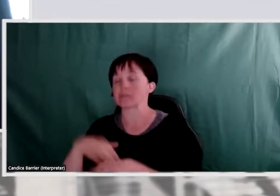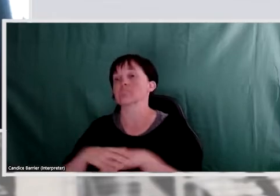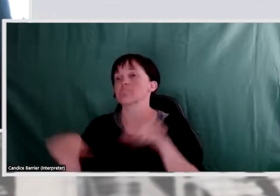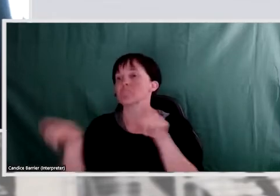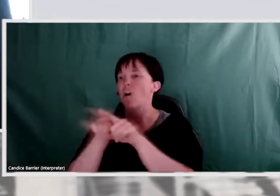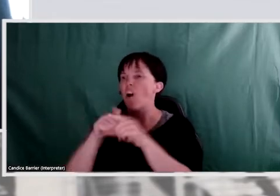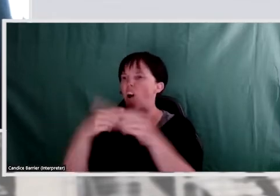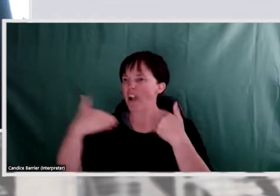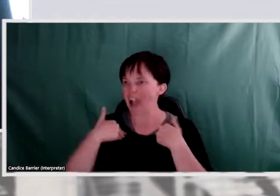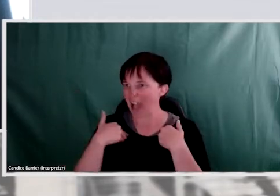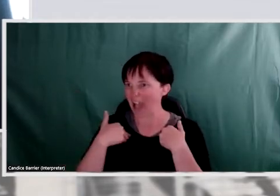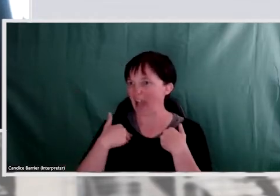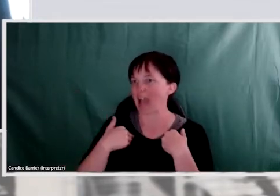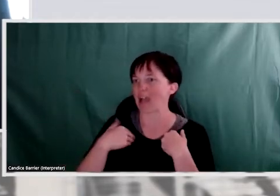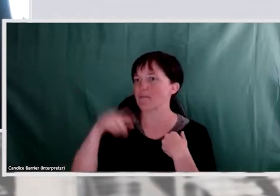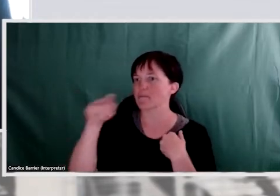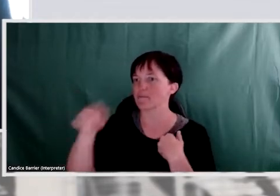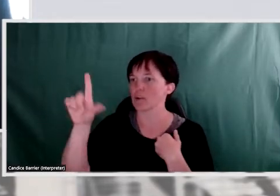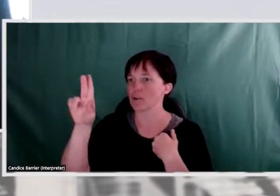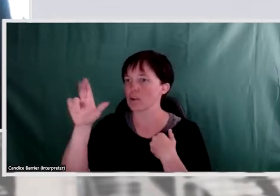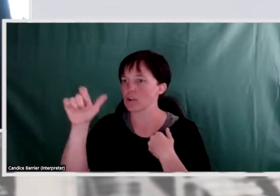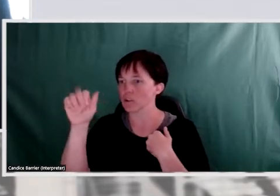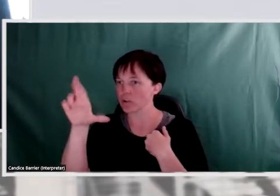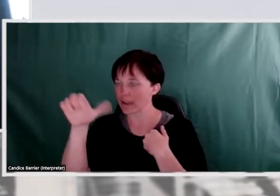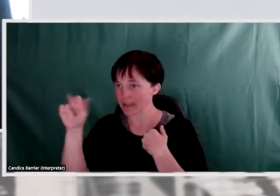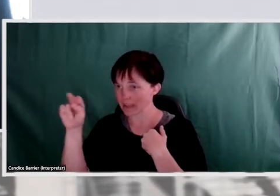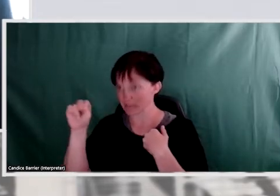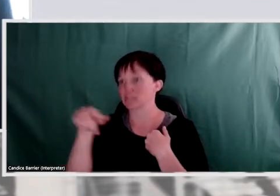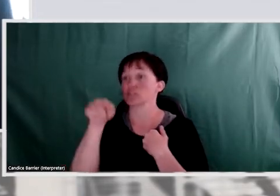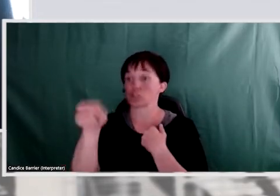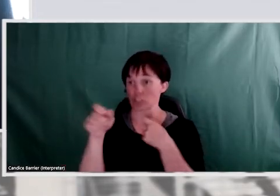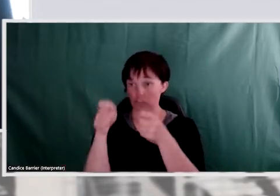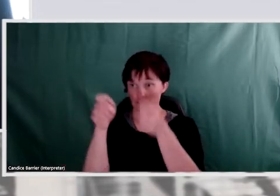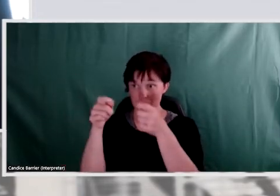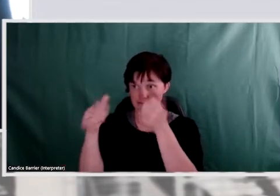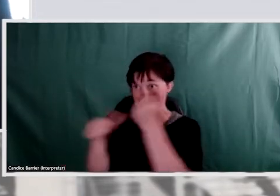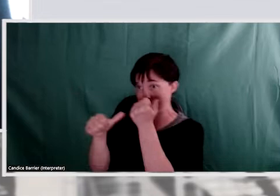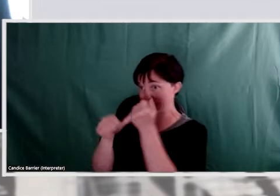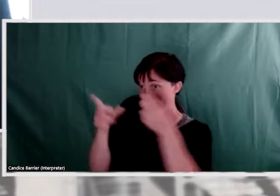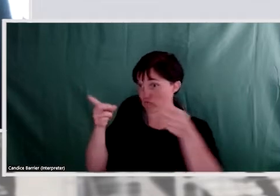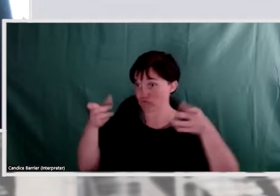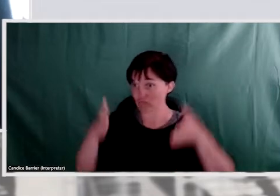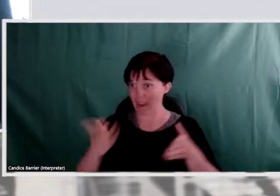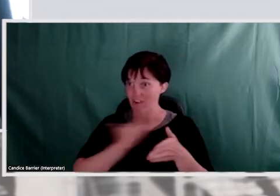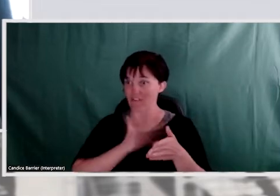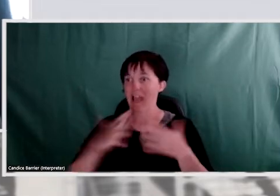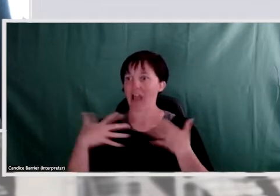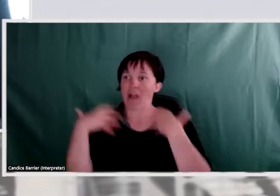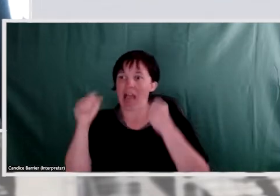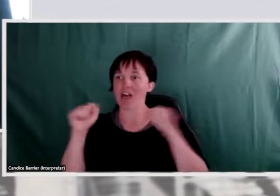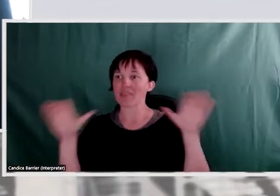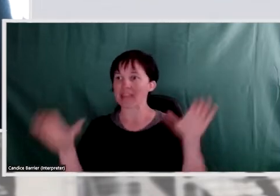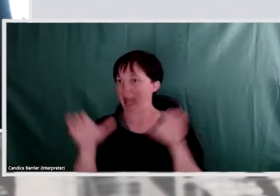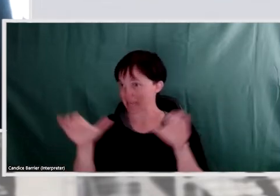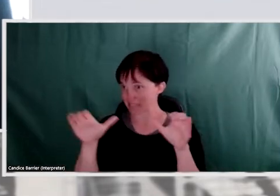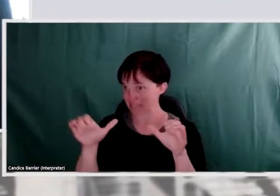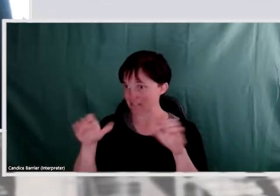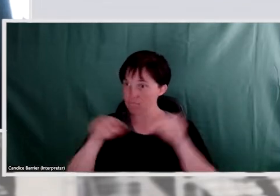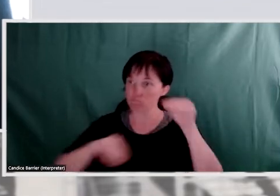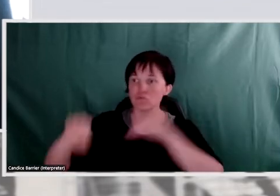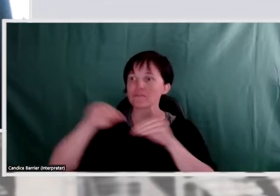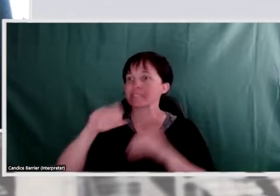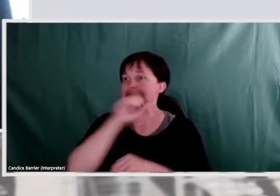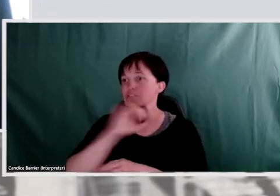Luann Haran on the line too. She is the assistant director of our Healthy Active Living senior